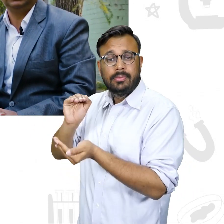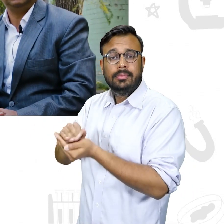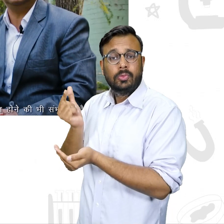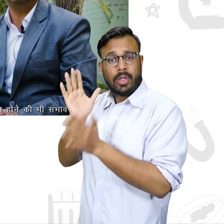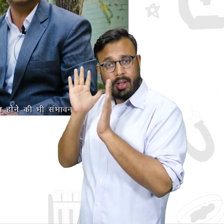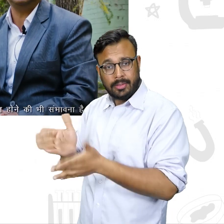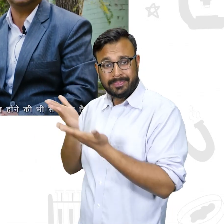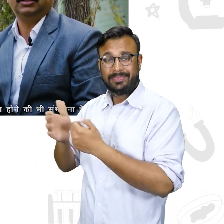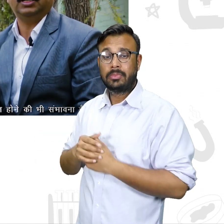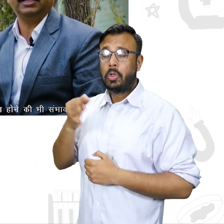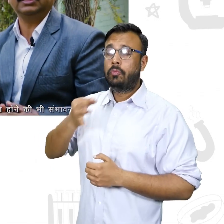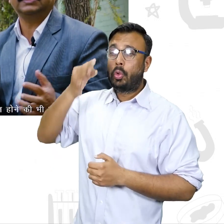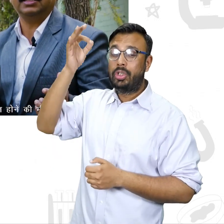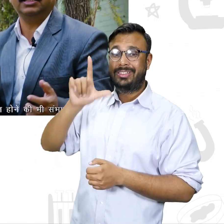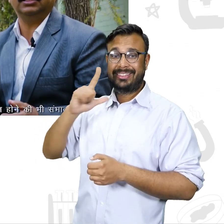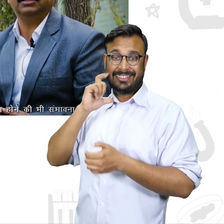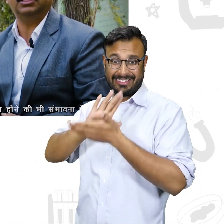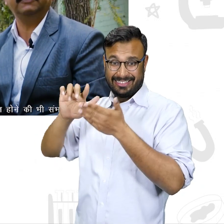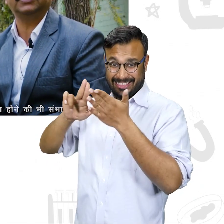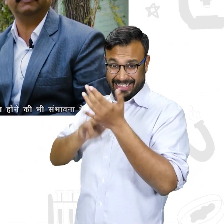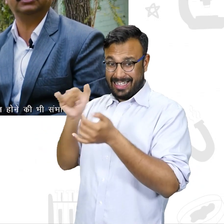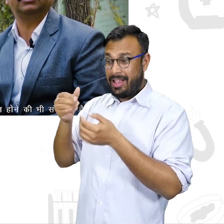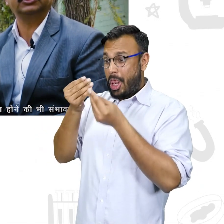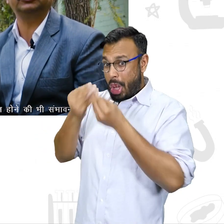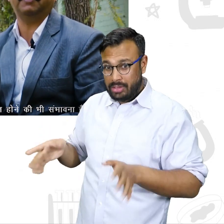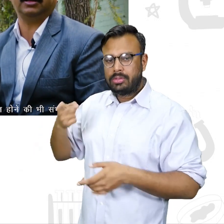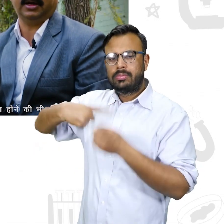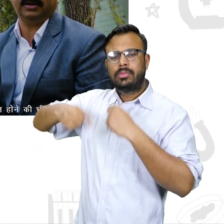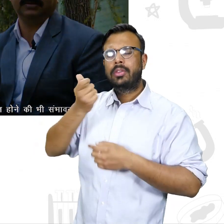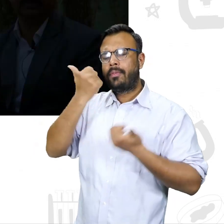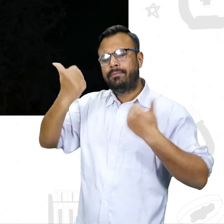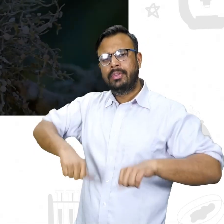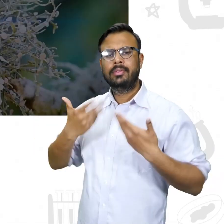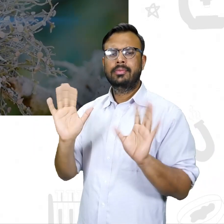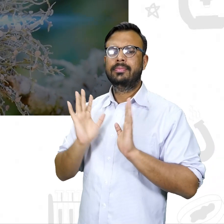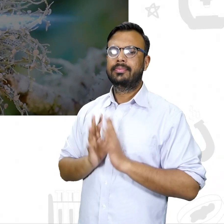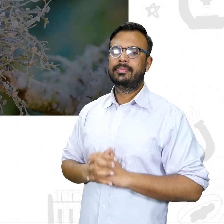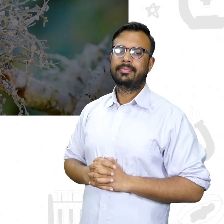compounds. In the future, lichens can yield life-saving drugs to the mankind.